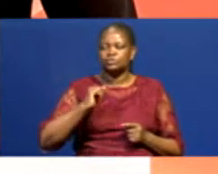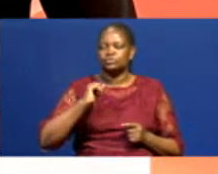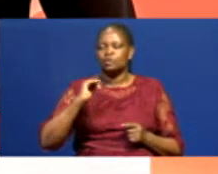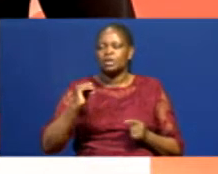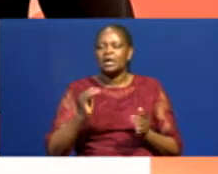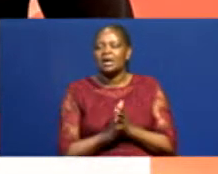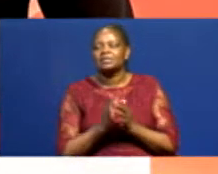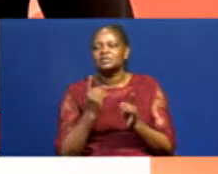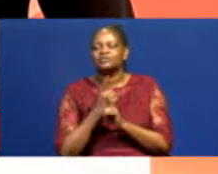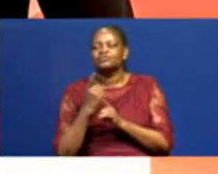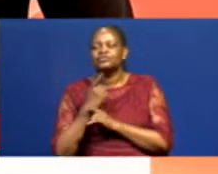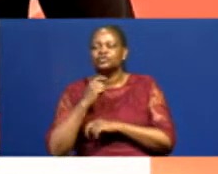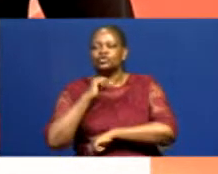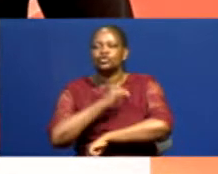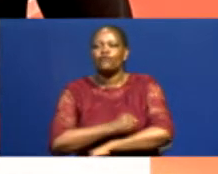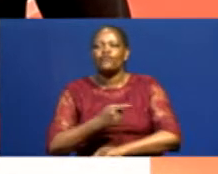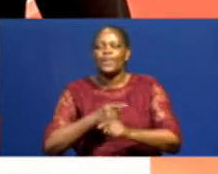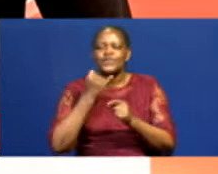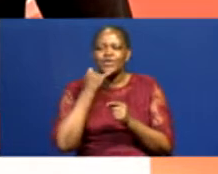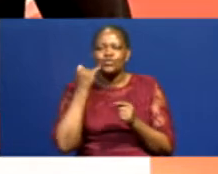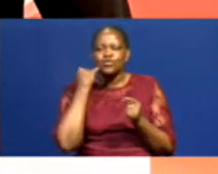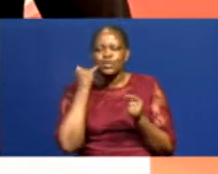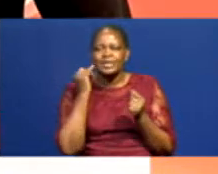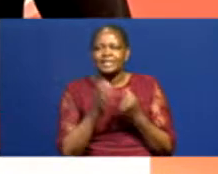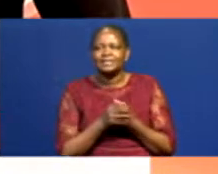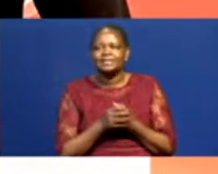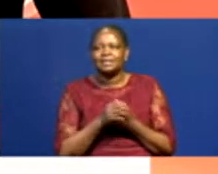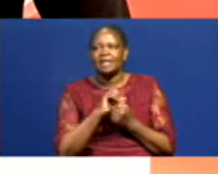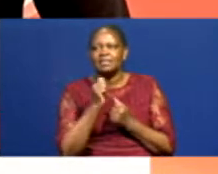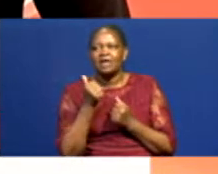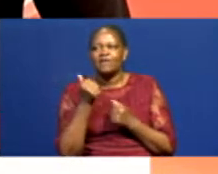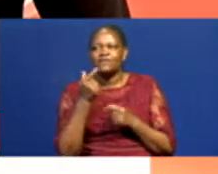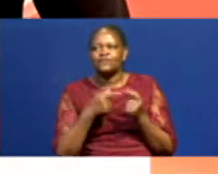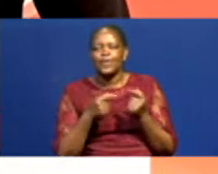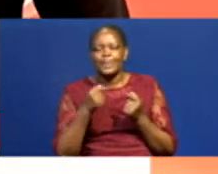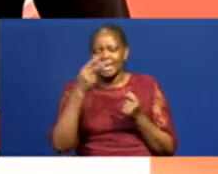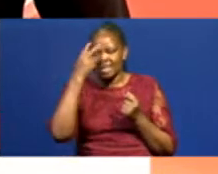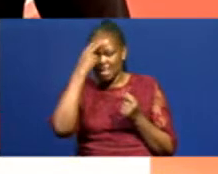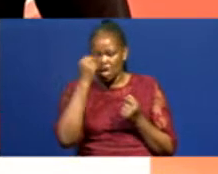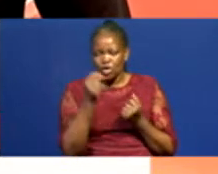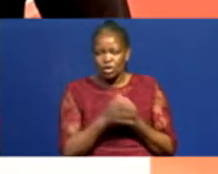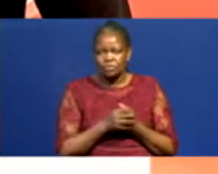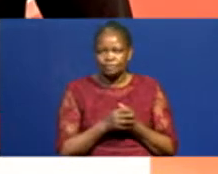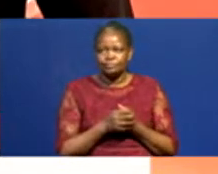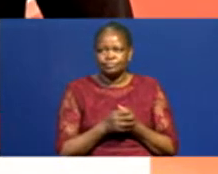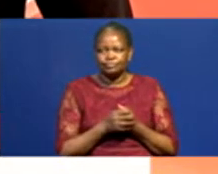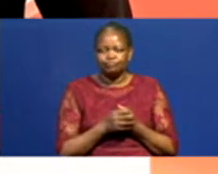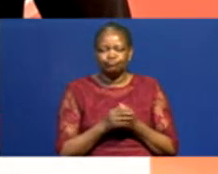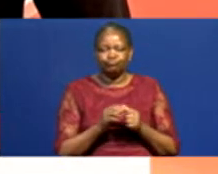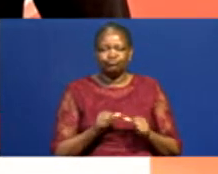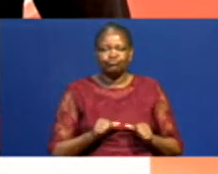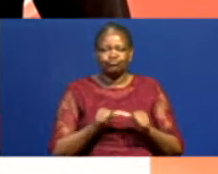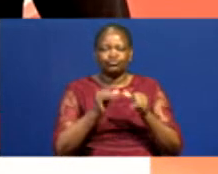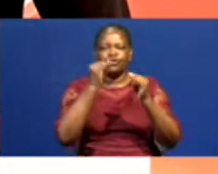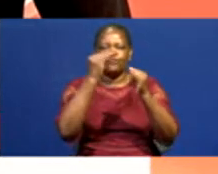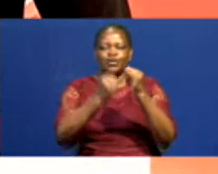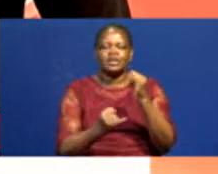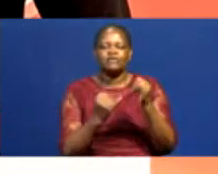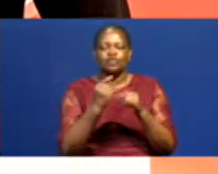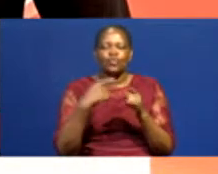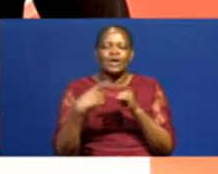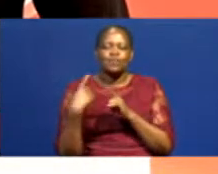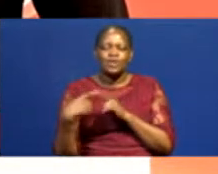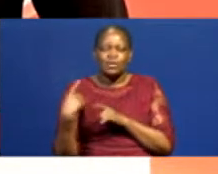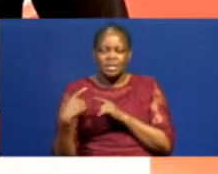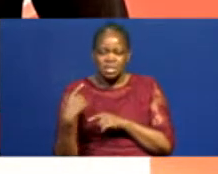Trinity Mission Girls from Nakuru and Ole Melil Girls Secondary from Narok have advanced to the finals after winning their